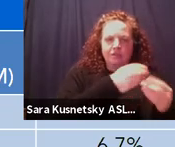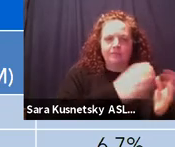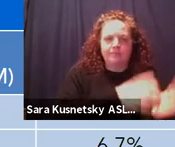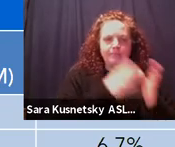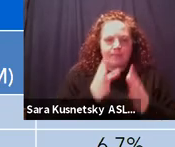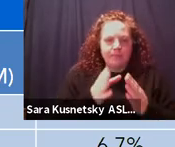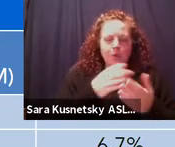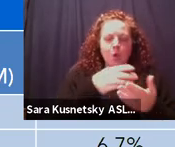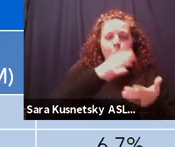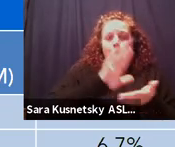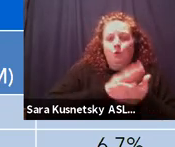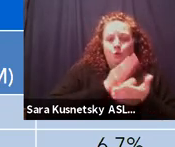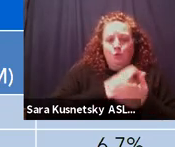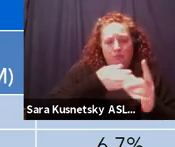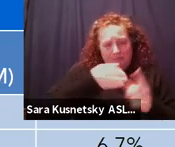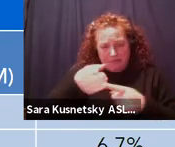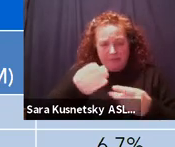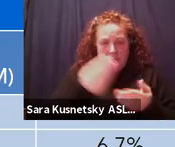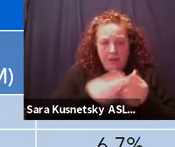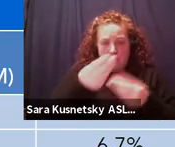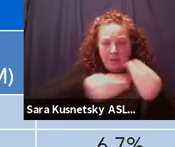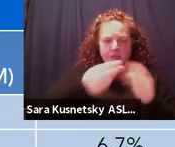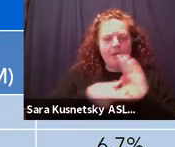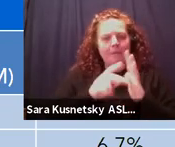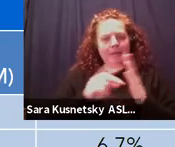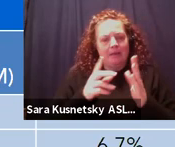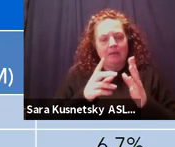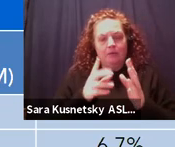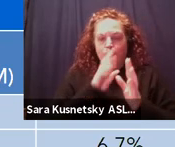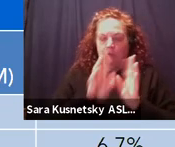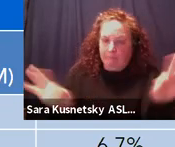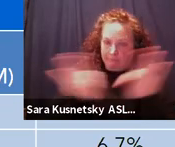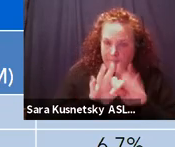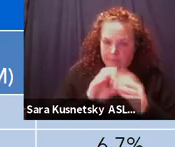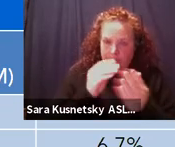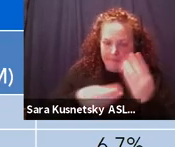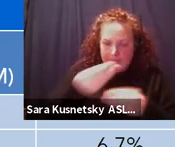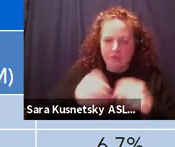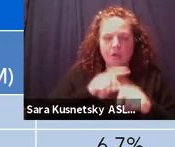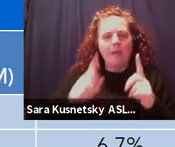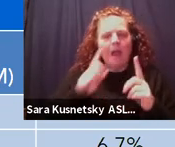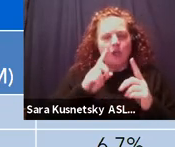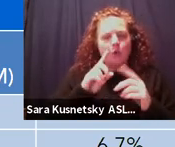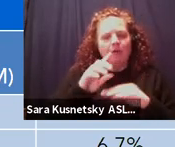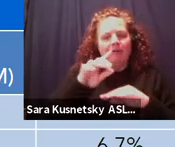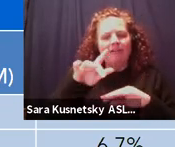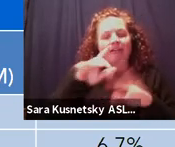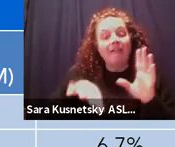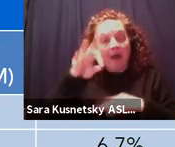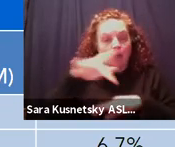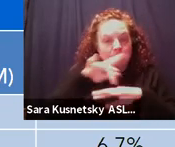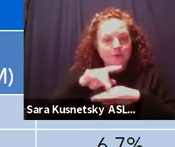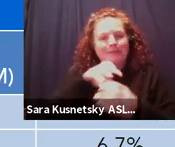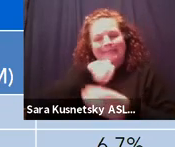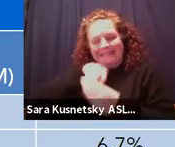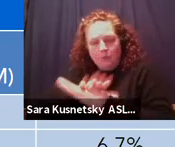is a long way of saying those items that are located in a central budget, but you'll actually find the resources in schools. This